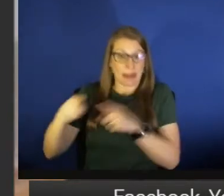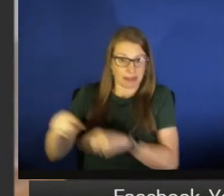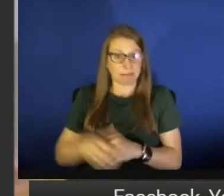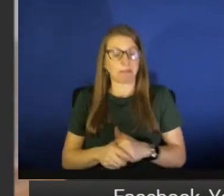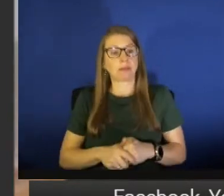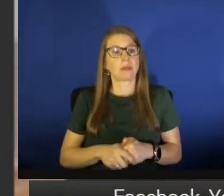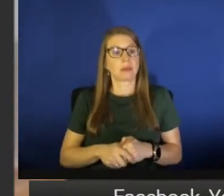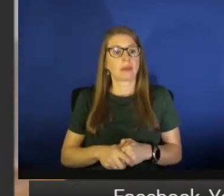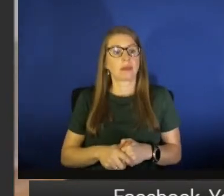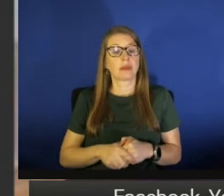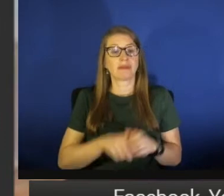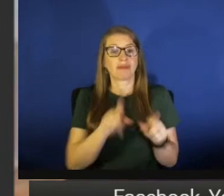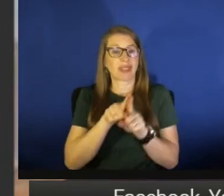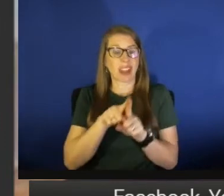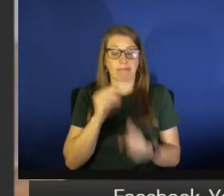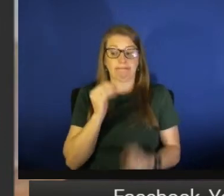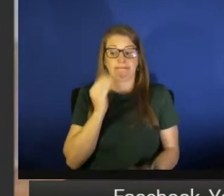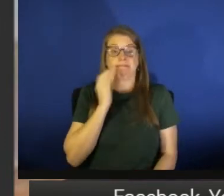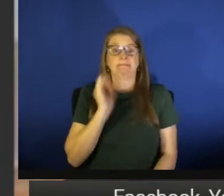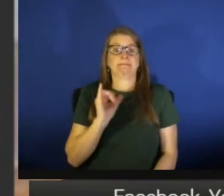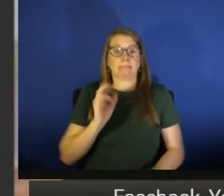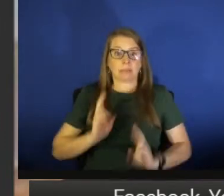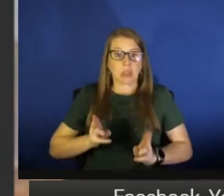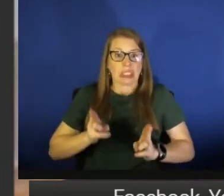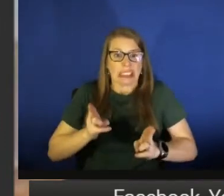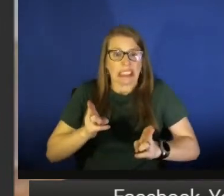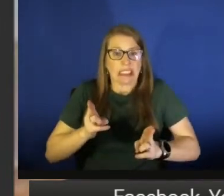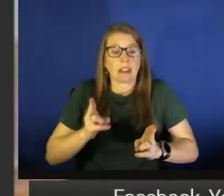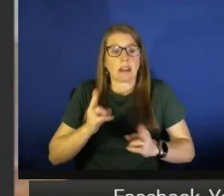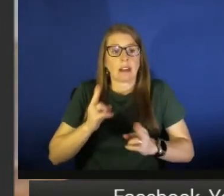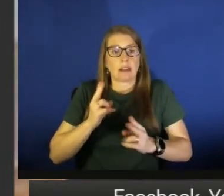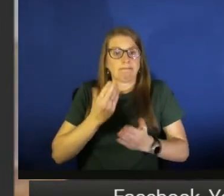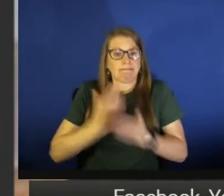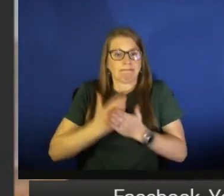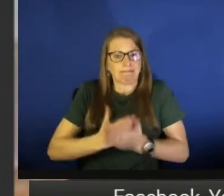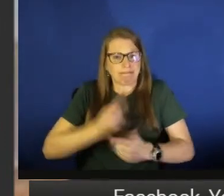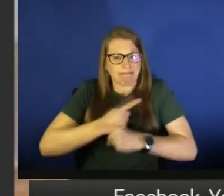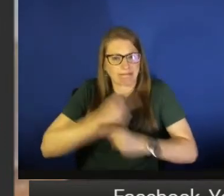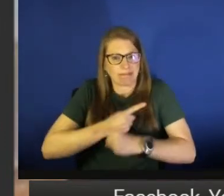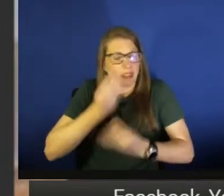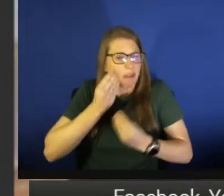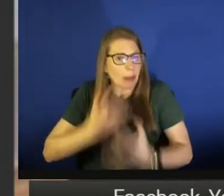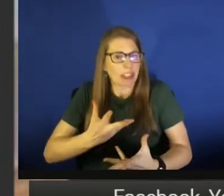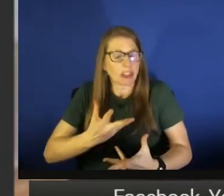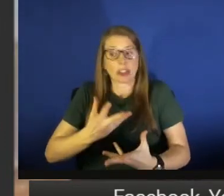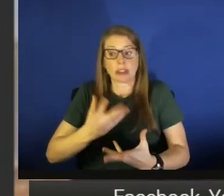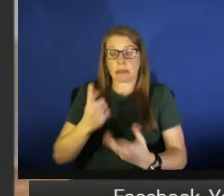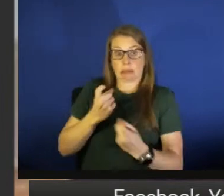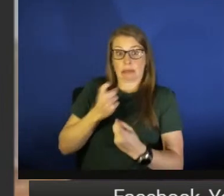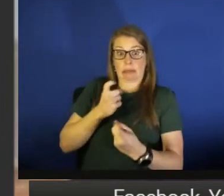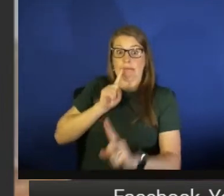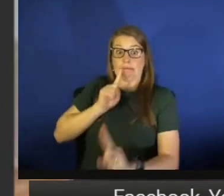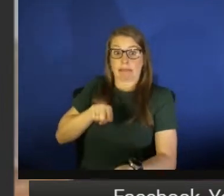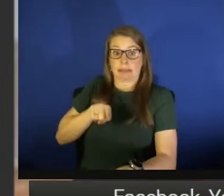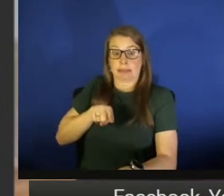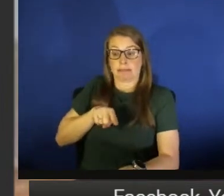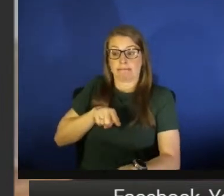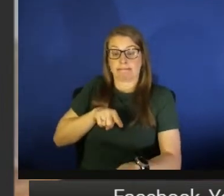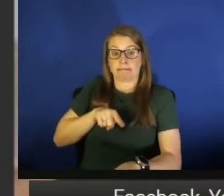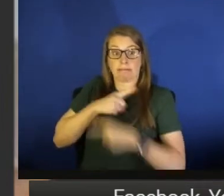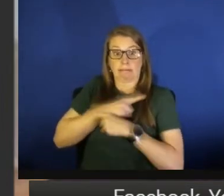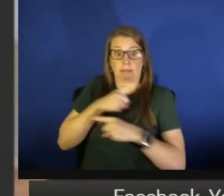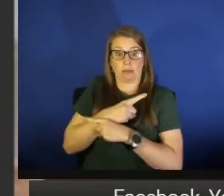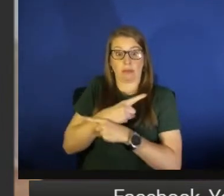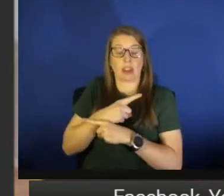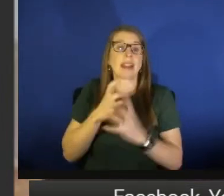also acknowledging the urgency of getting factual information and answering people's questions to the extent that we